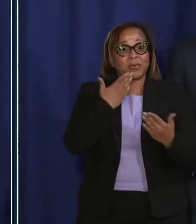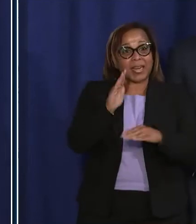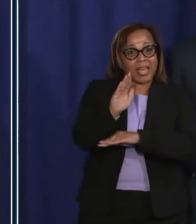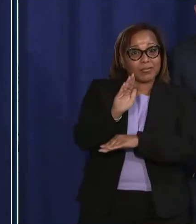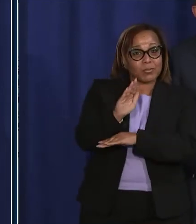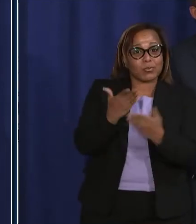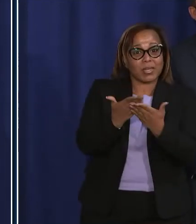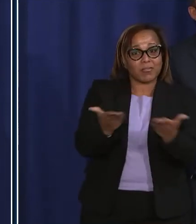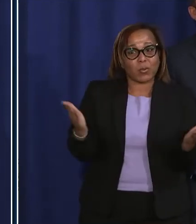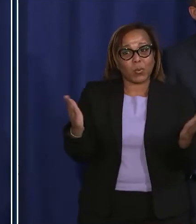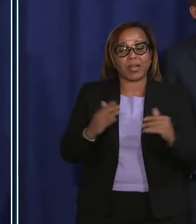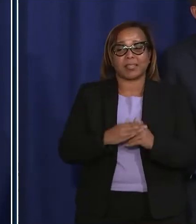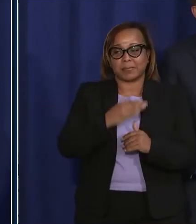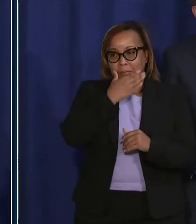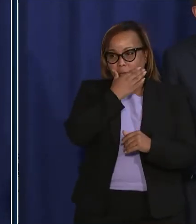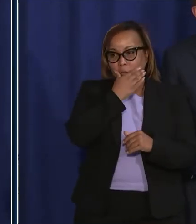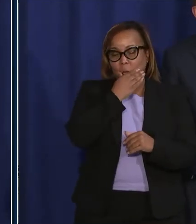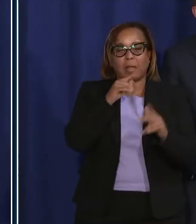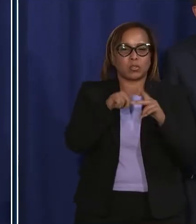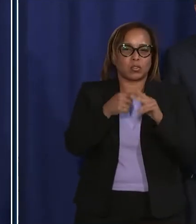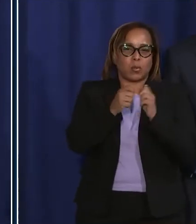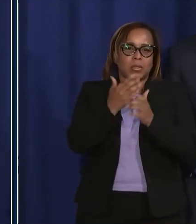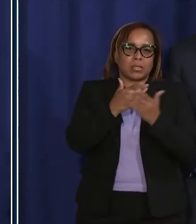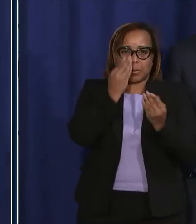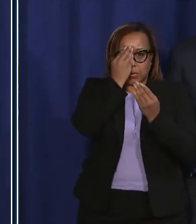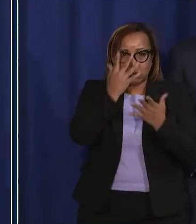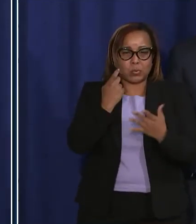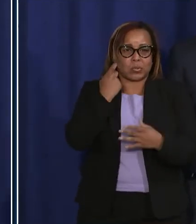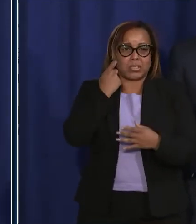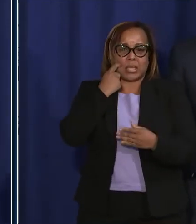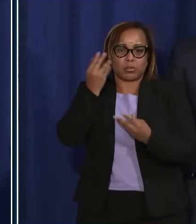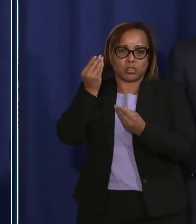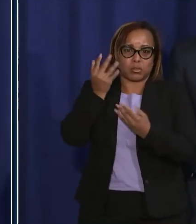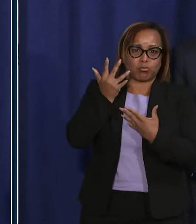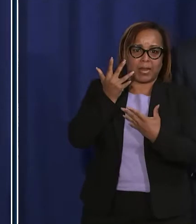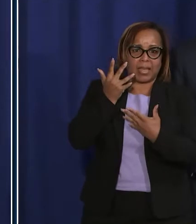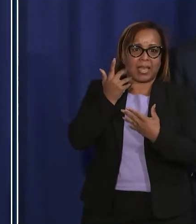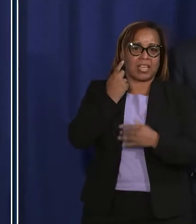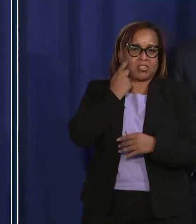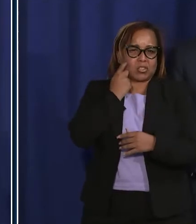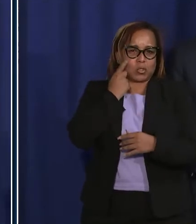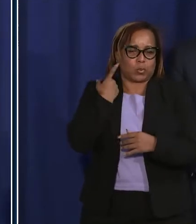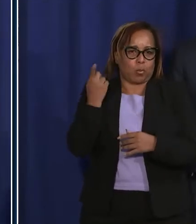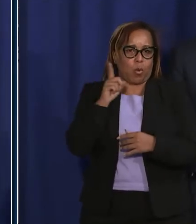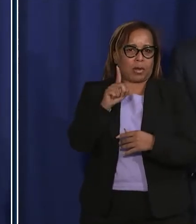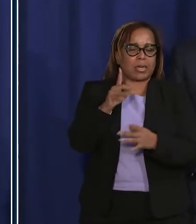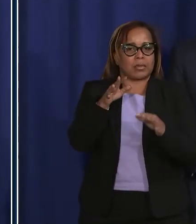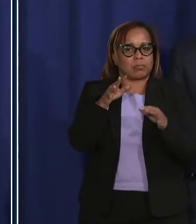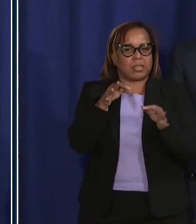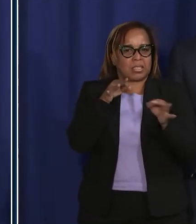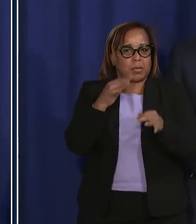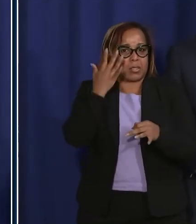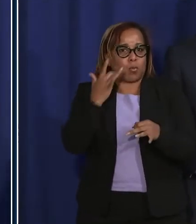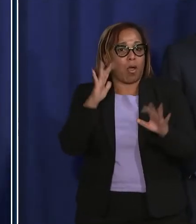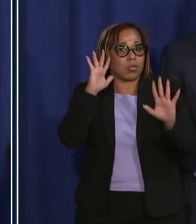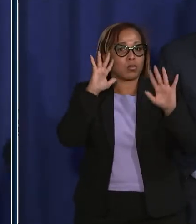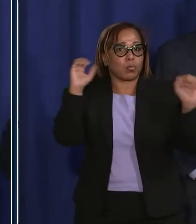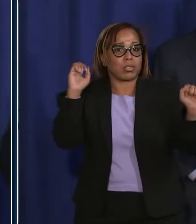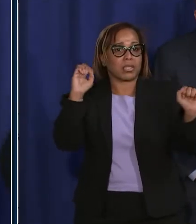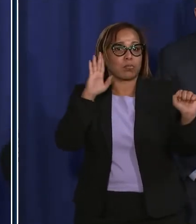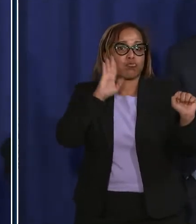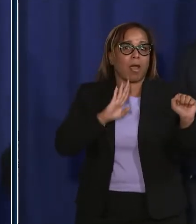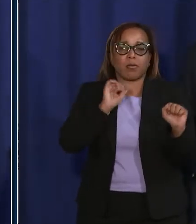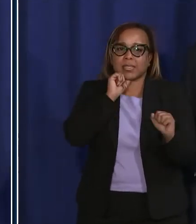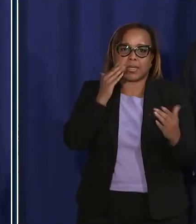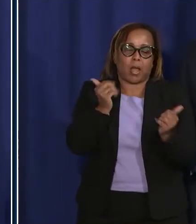Good afternoon, everyone. Let me start with some news that was breaking just as we were walking in, and explains why Superintendent